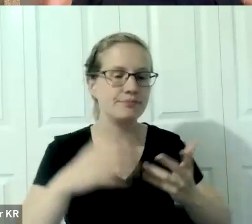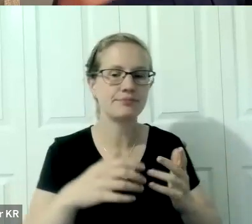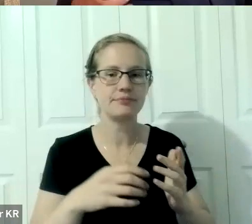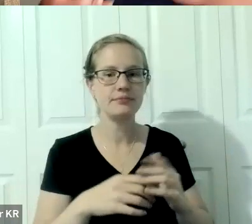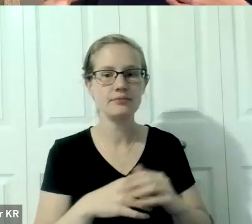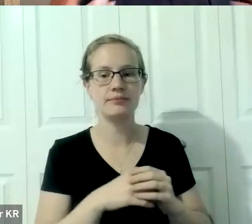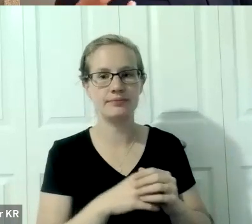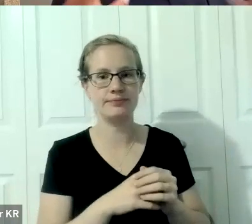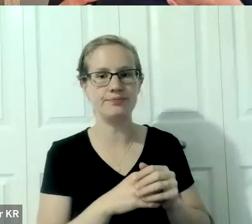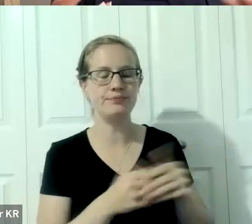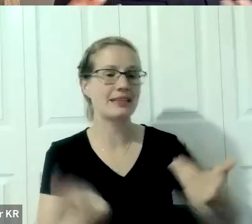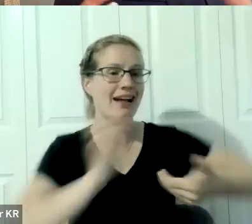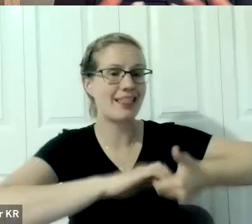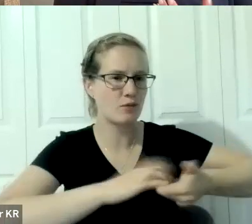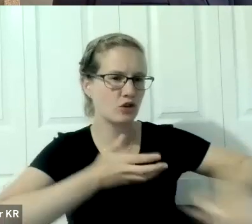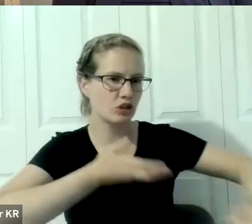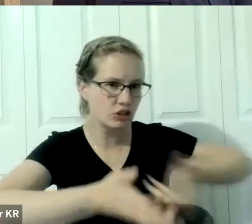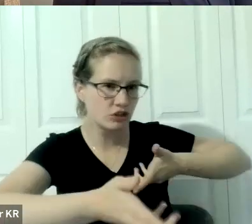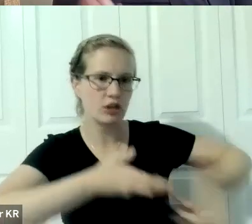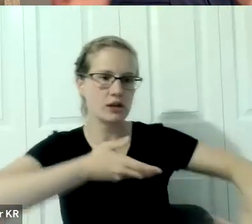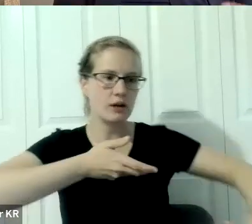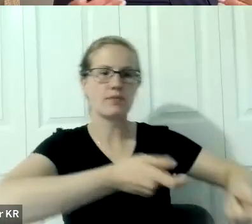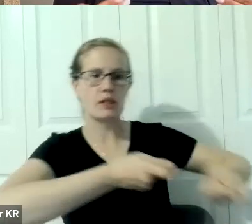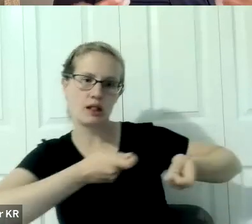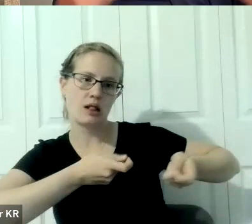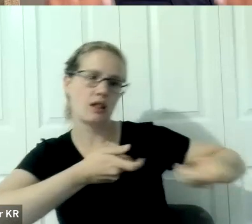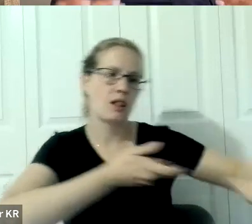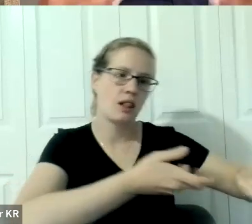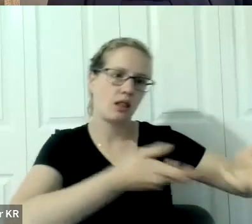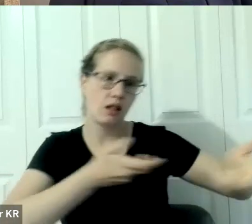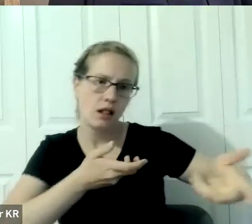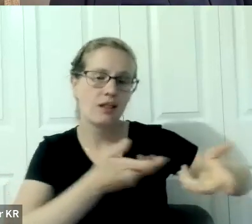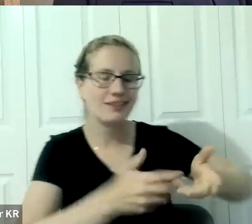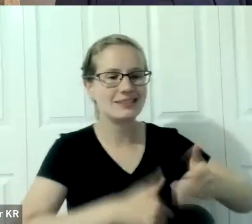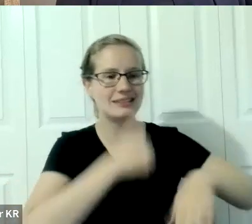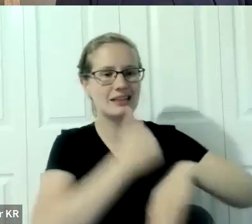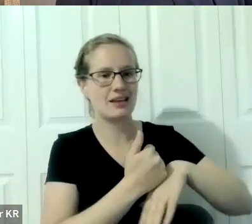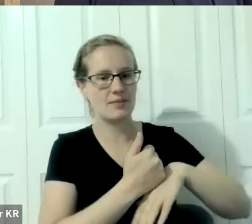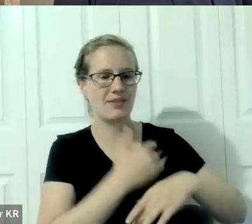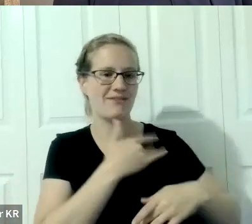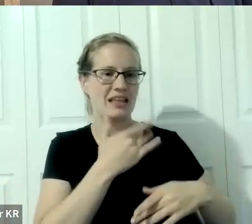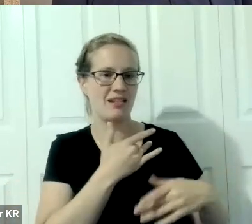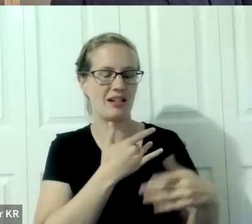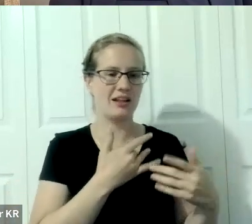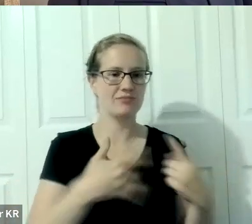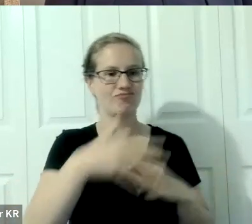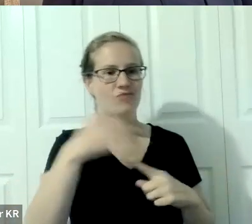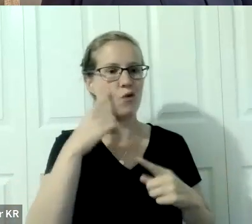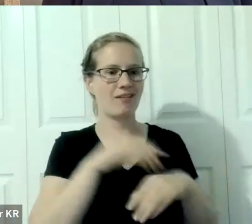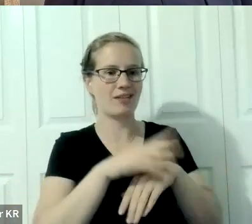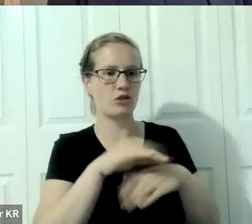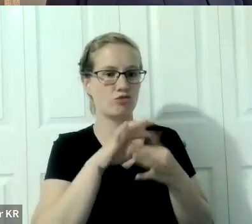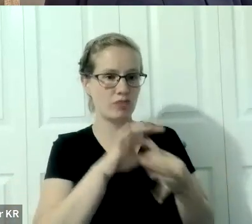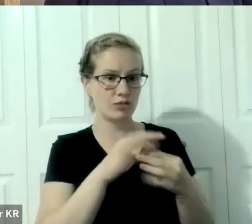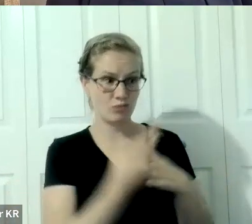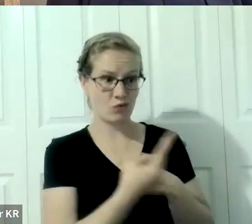it's sort of like this collaboration push-pull. It sets up the dynamic of the counseling relationship, which is we're